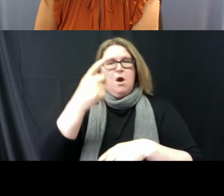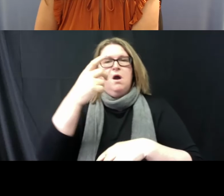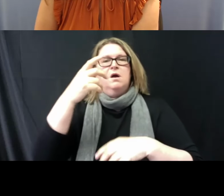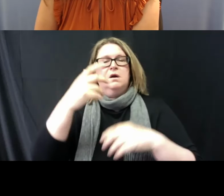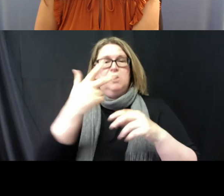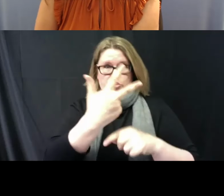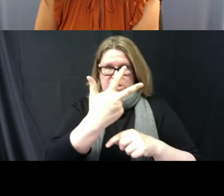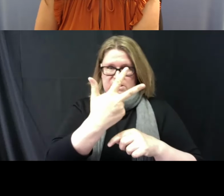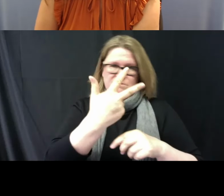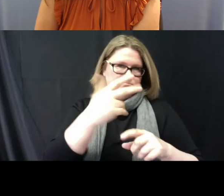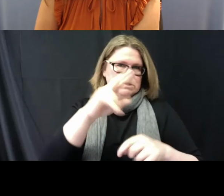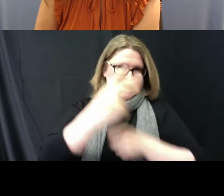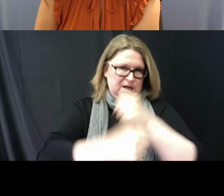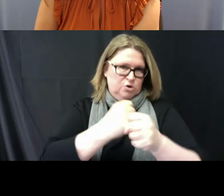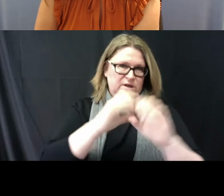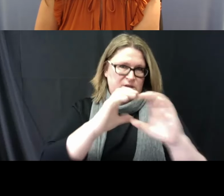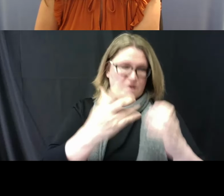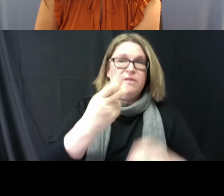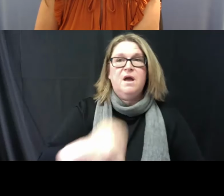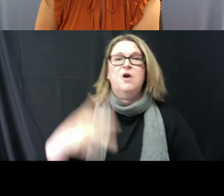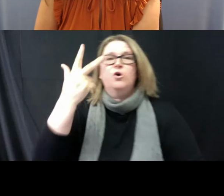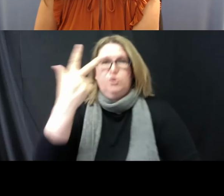your minor focus.